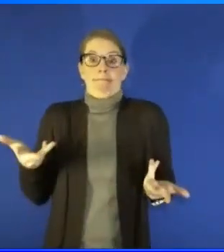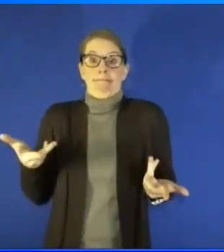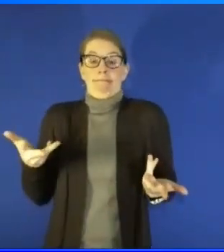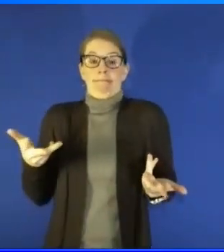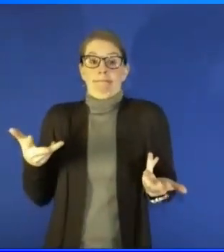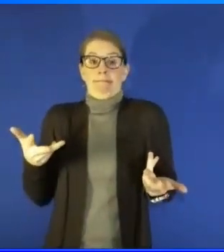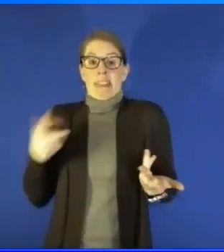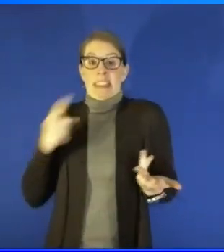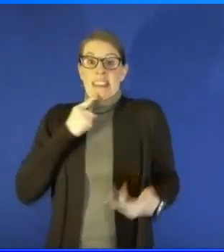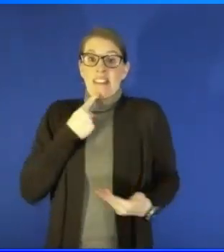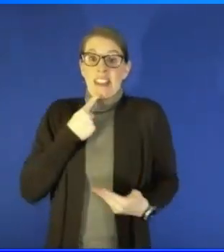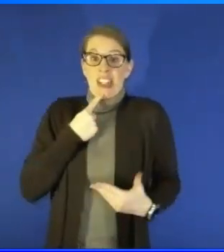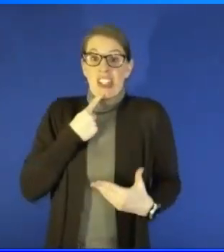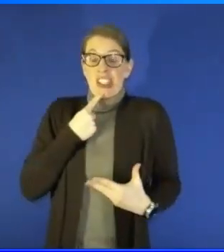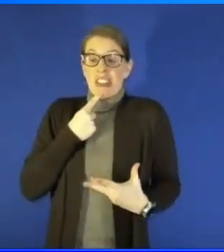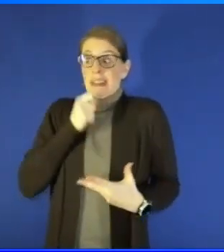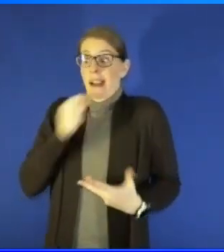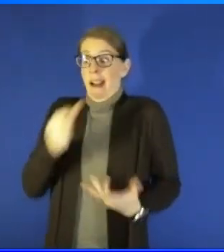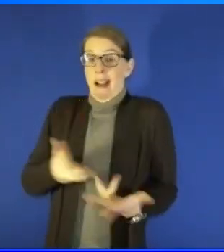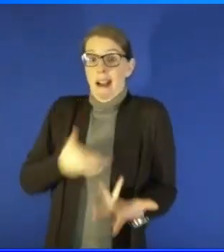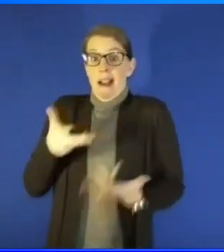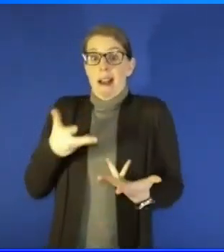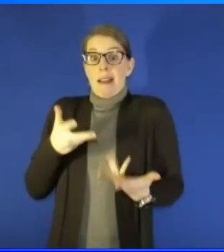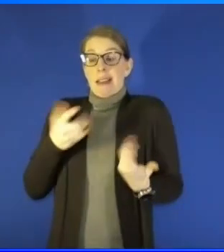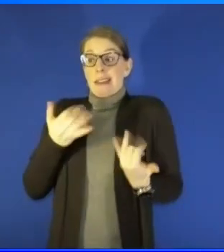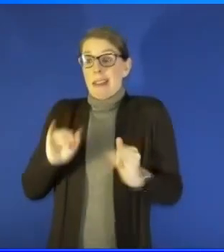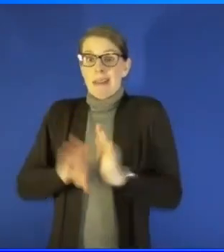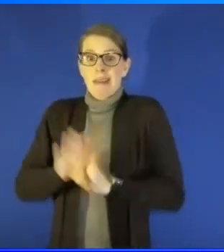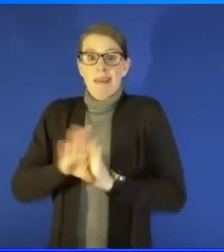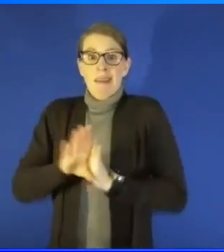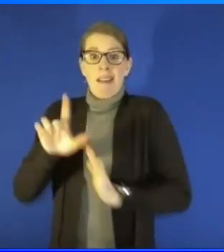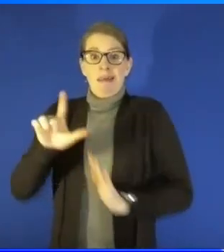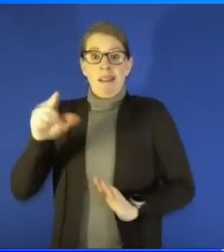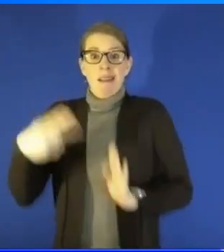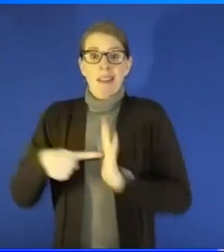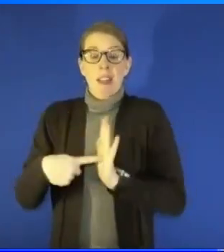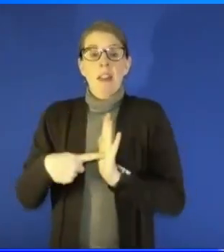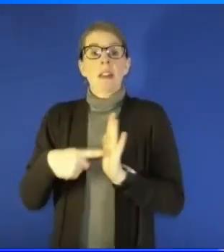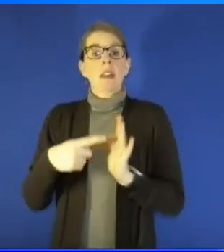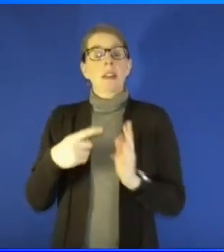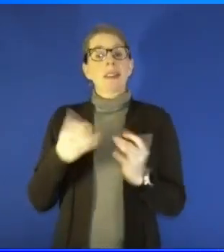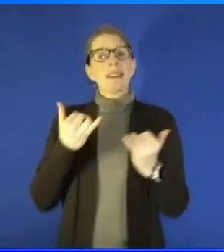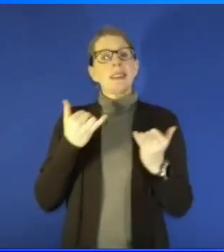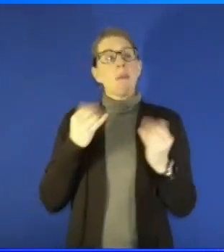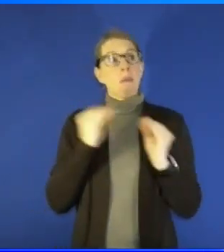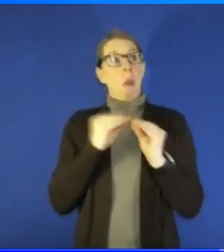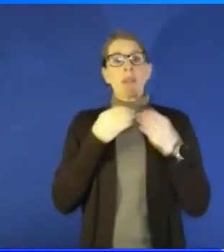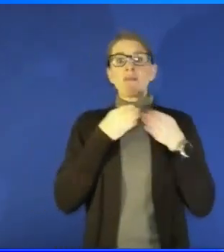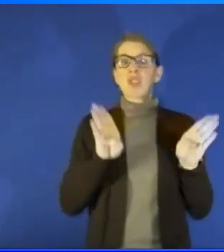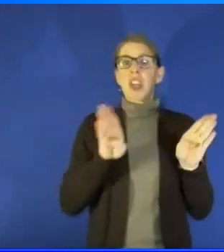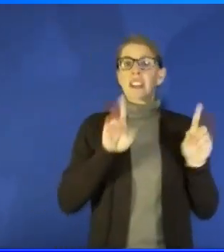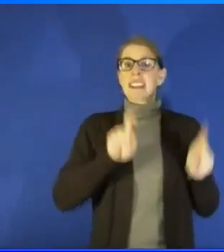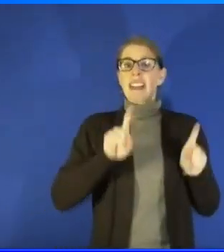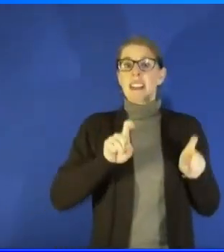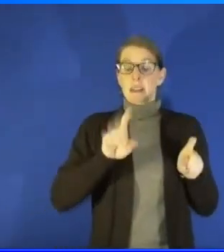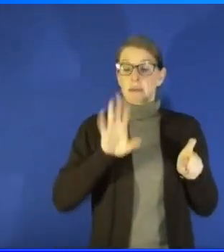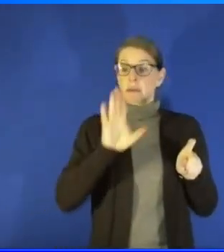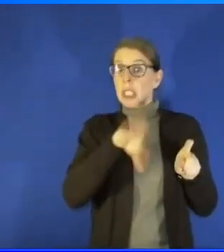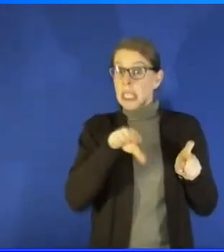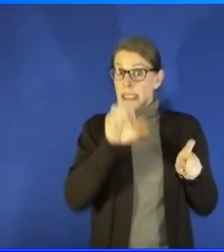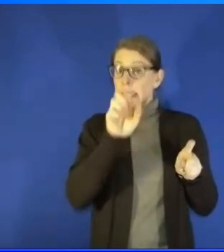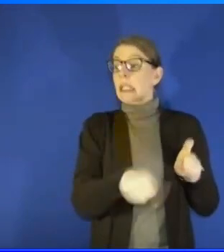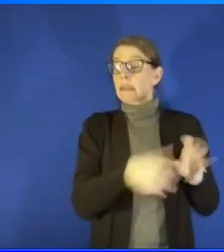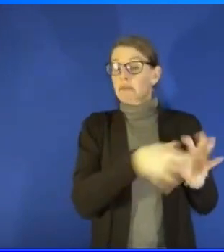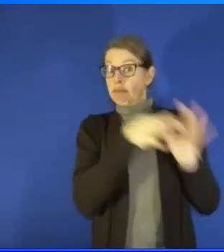severe. We need to understand, is there objective testing that allows us to say, yes, this is related to the